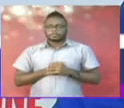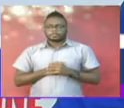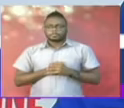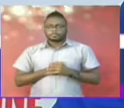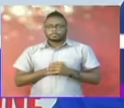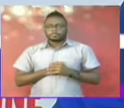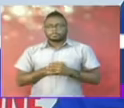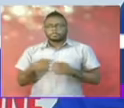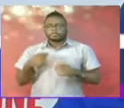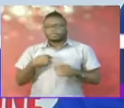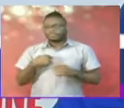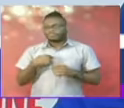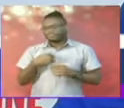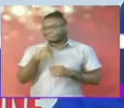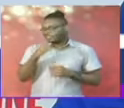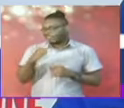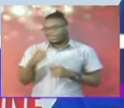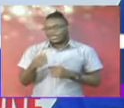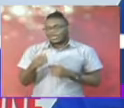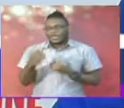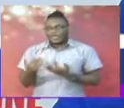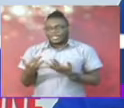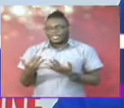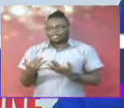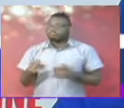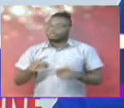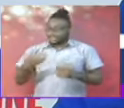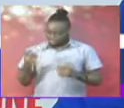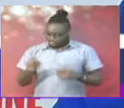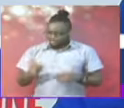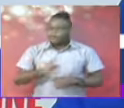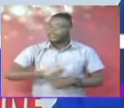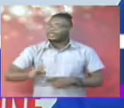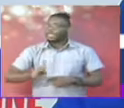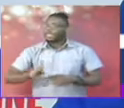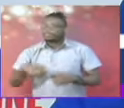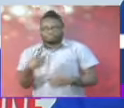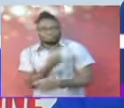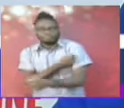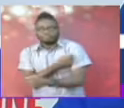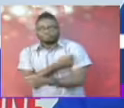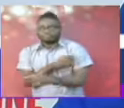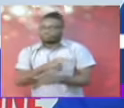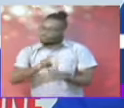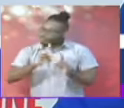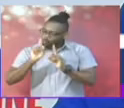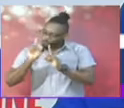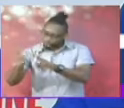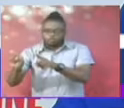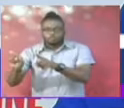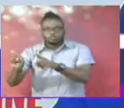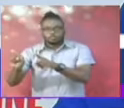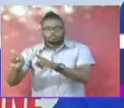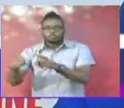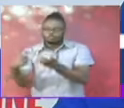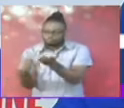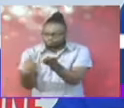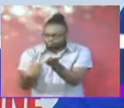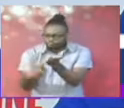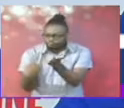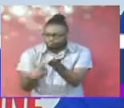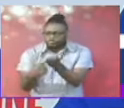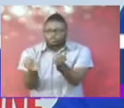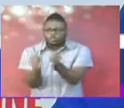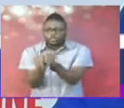vaccine when given the opportunity. I confirmed with my doctor that I could take the vaccine, and now I am fully vaccinated,